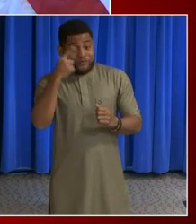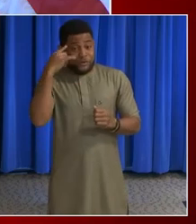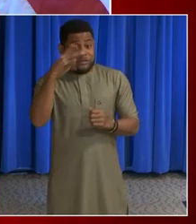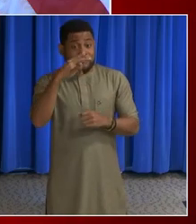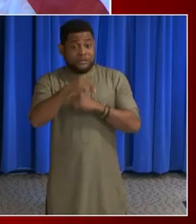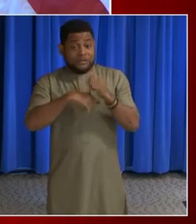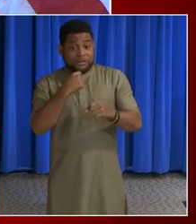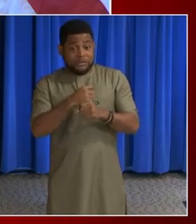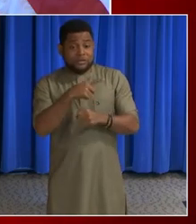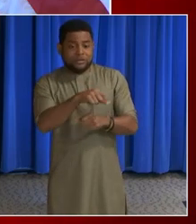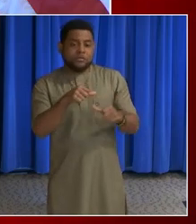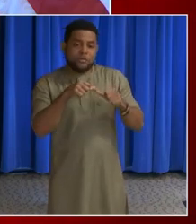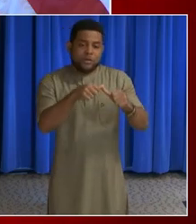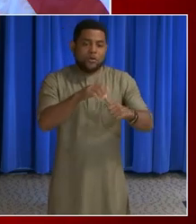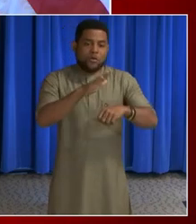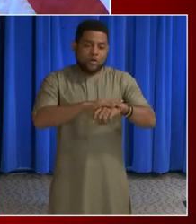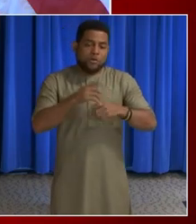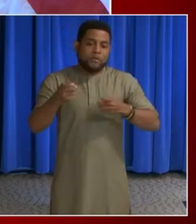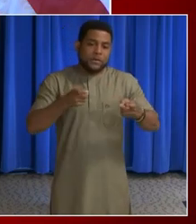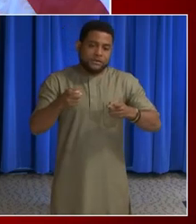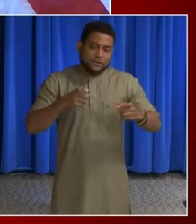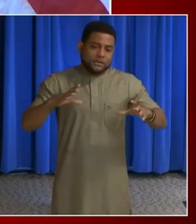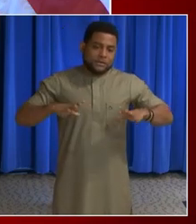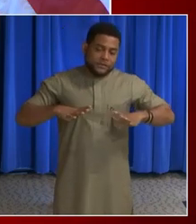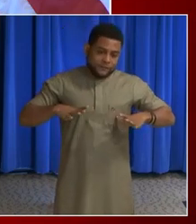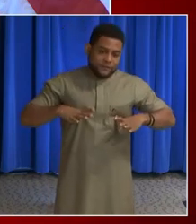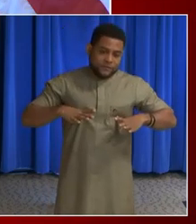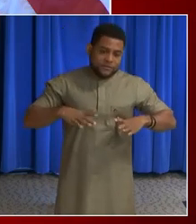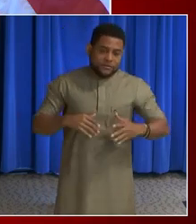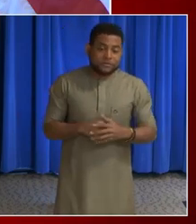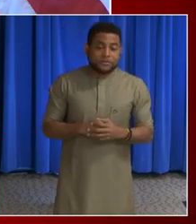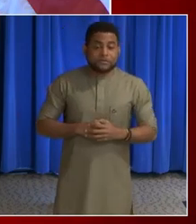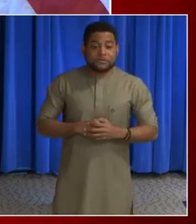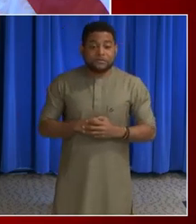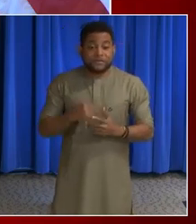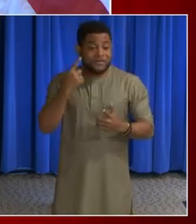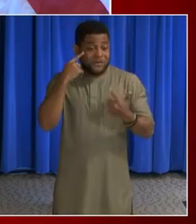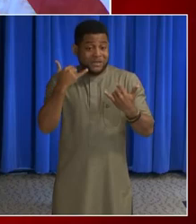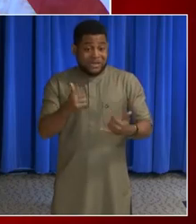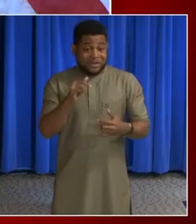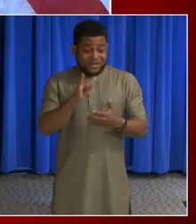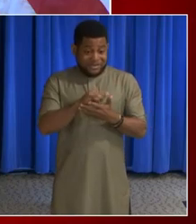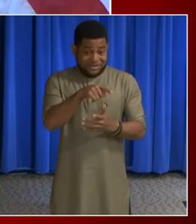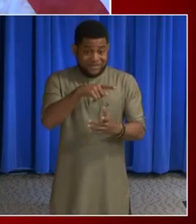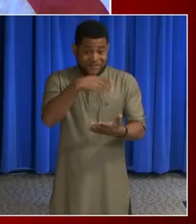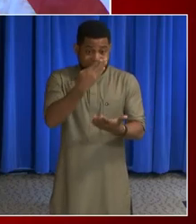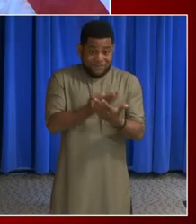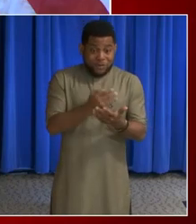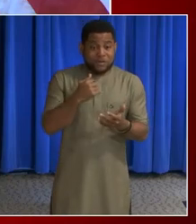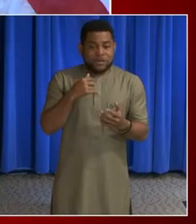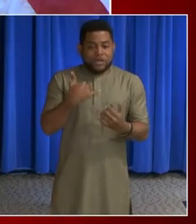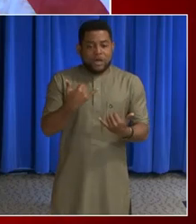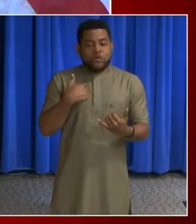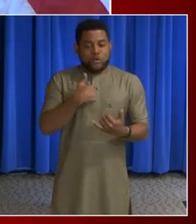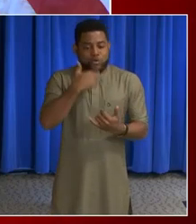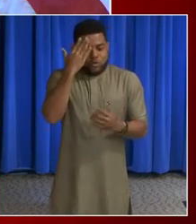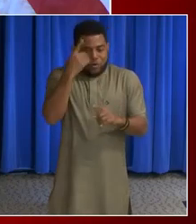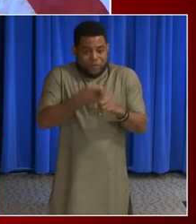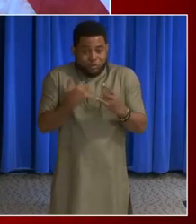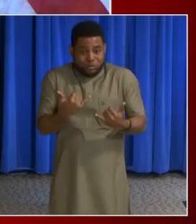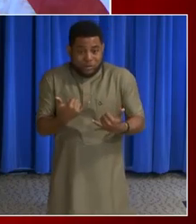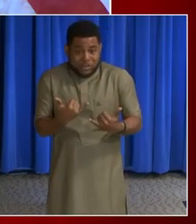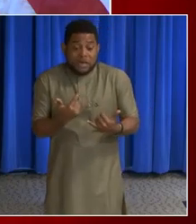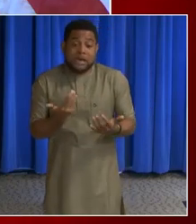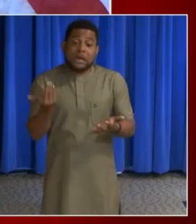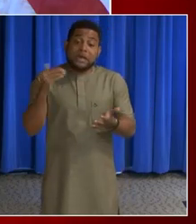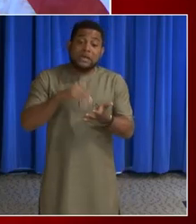on administrative leave. And at this point, those are the facts that we have, that we know as of today. And again, all the